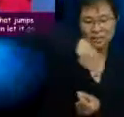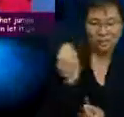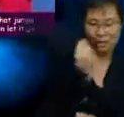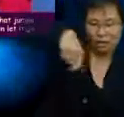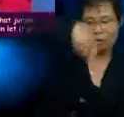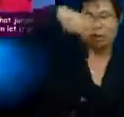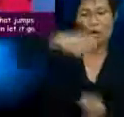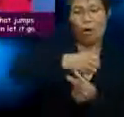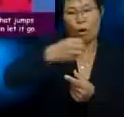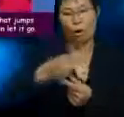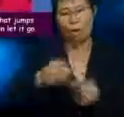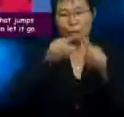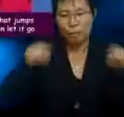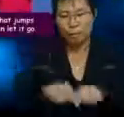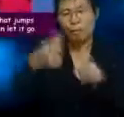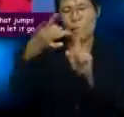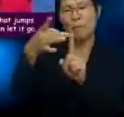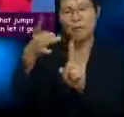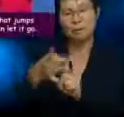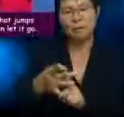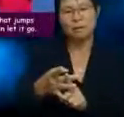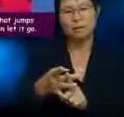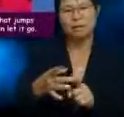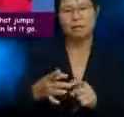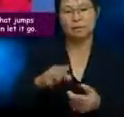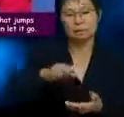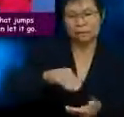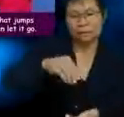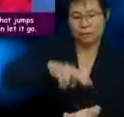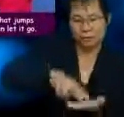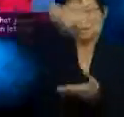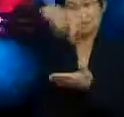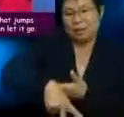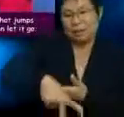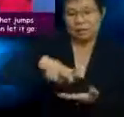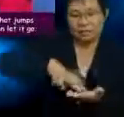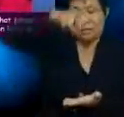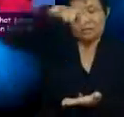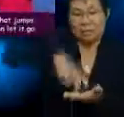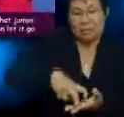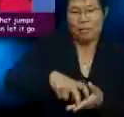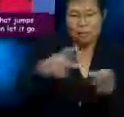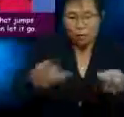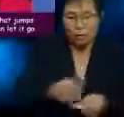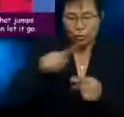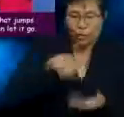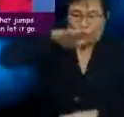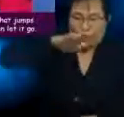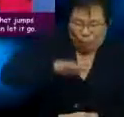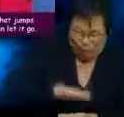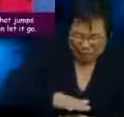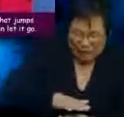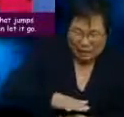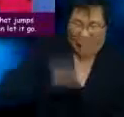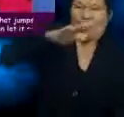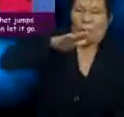or bent piece of metal that jumps back into position when you press it and then